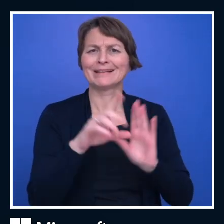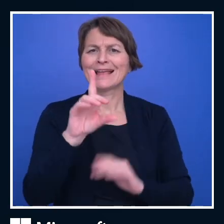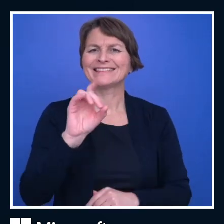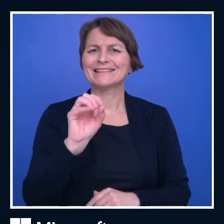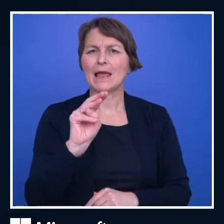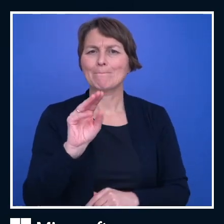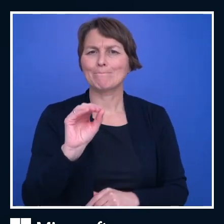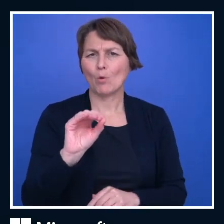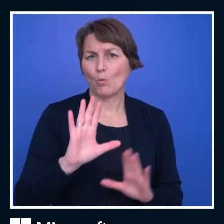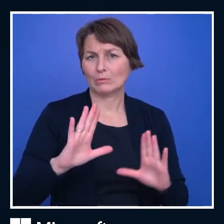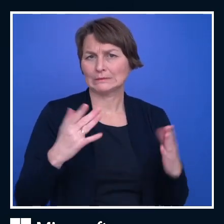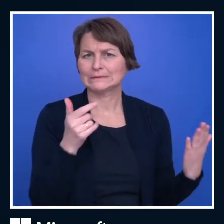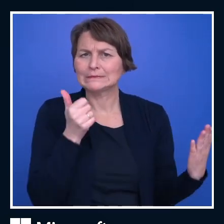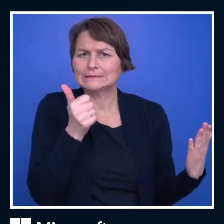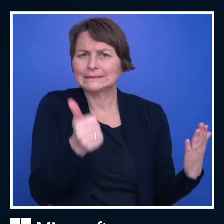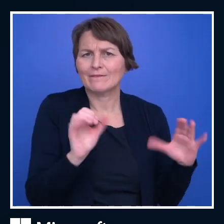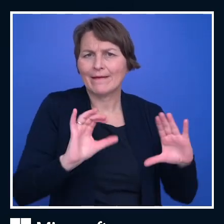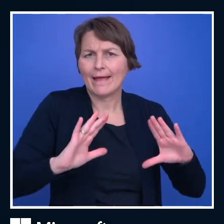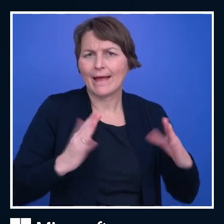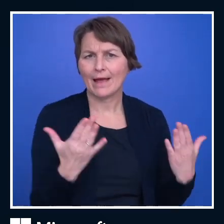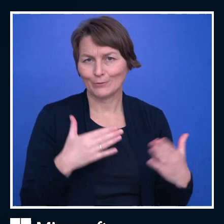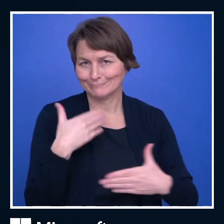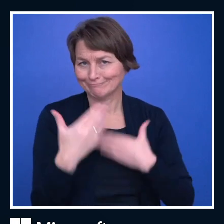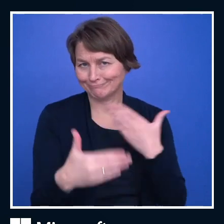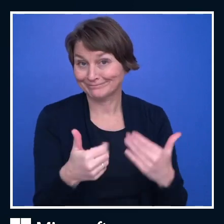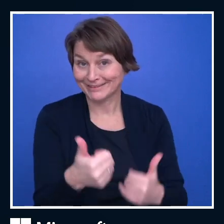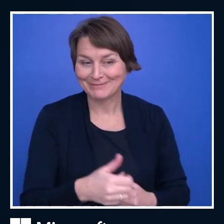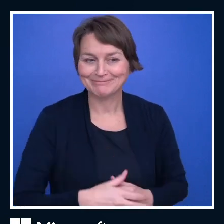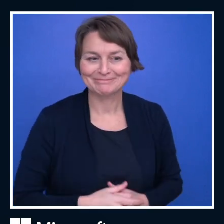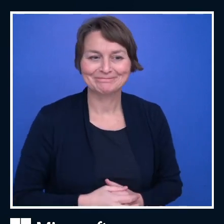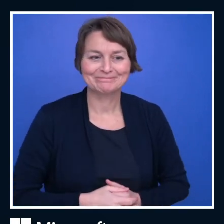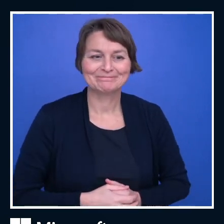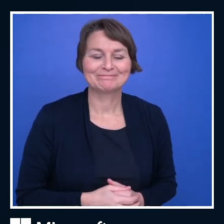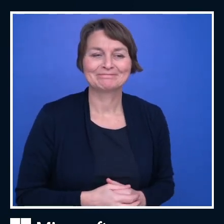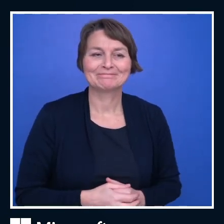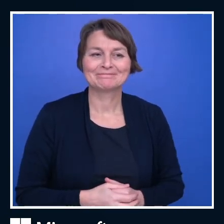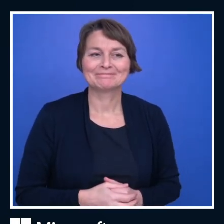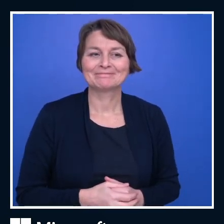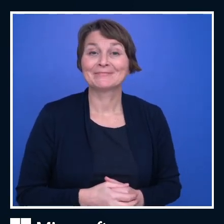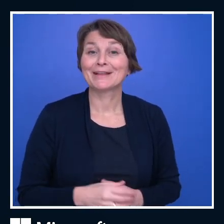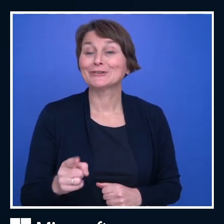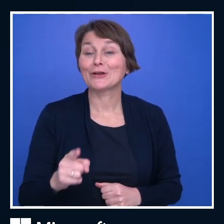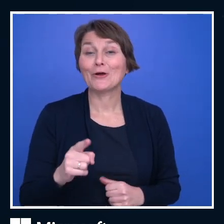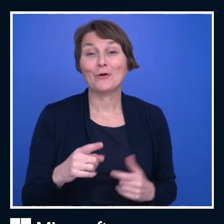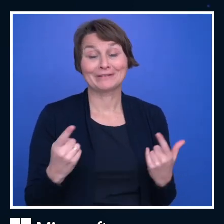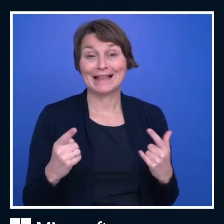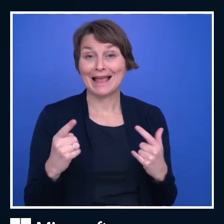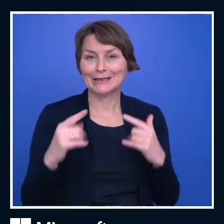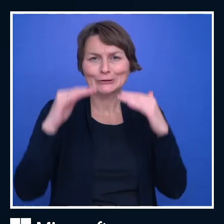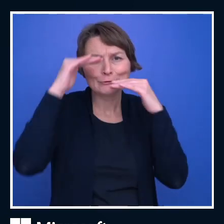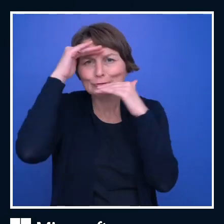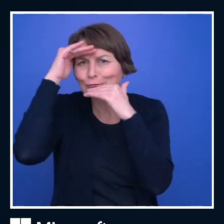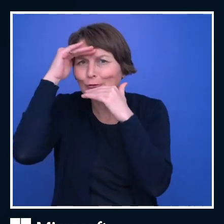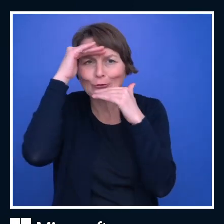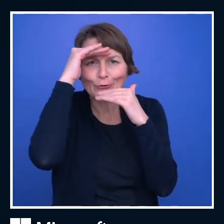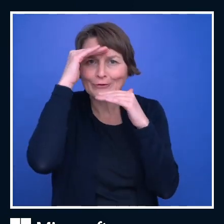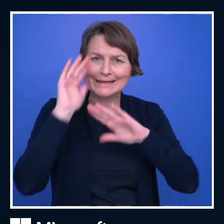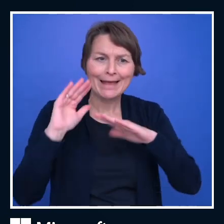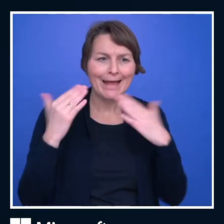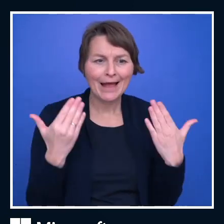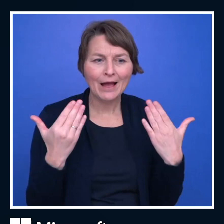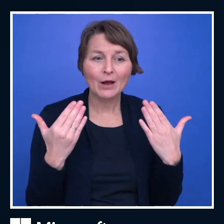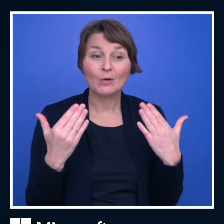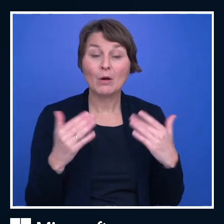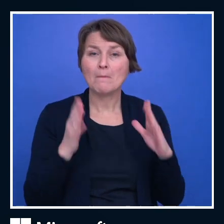yourself. Now, the cool thing about all these services is that you don't need to have any AI knowledge.